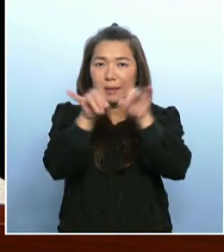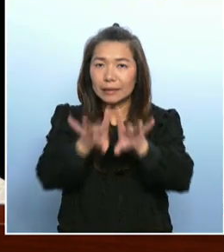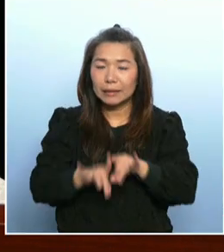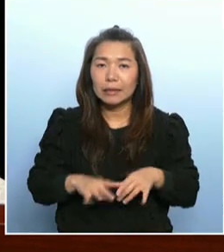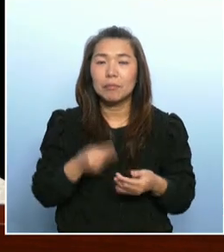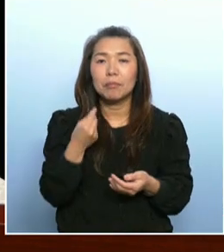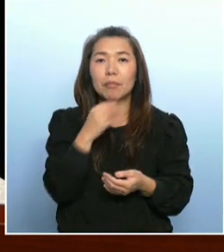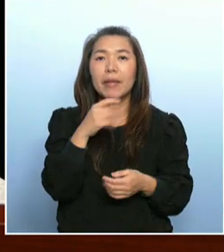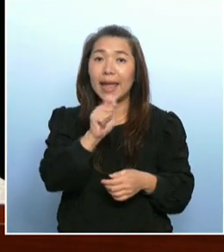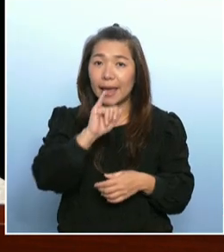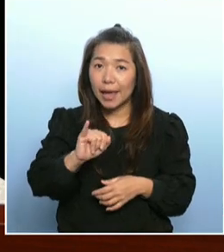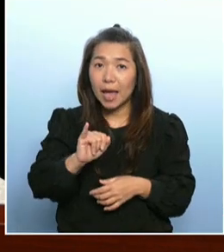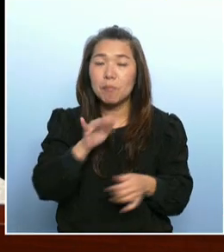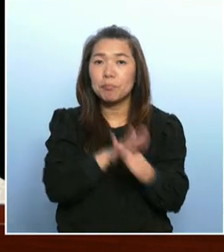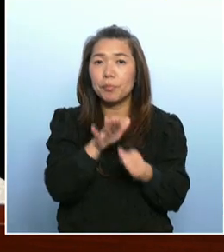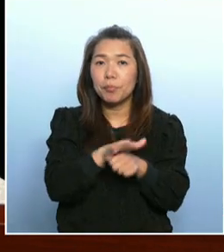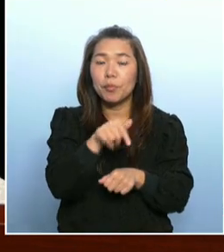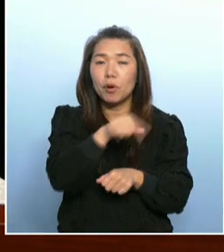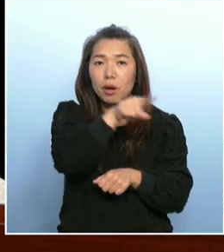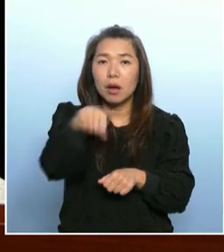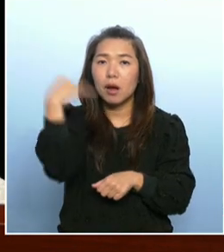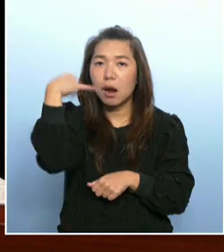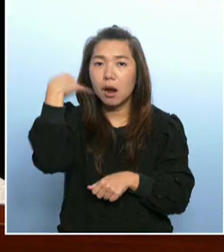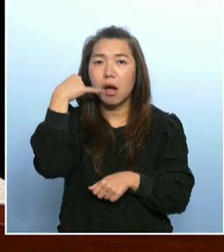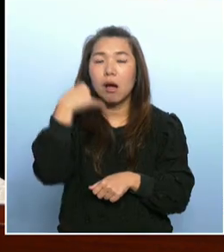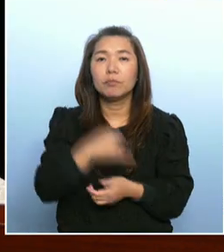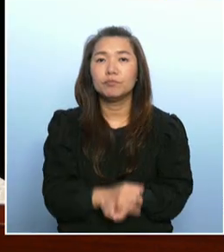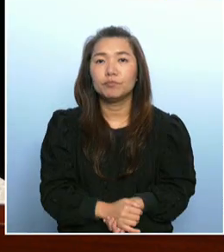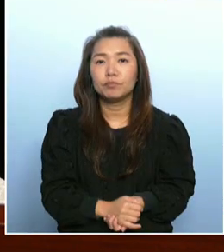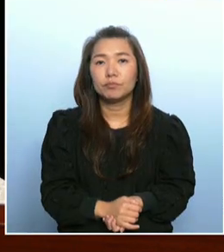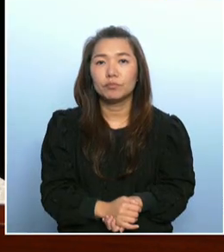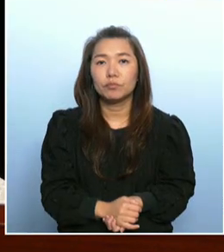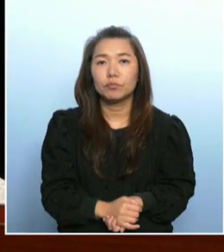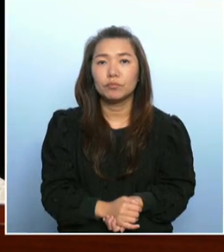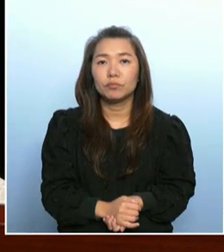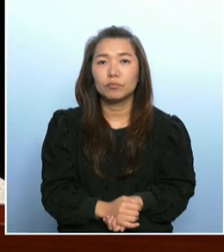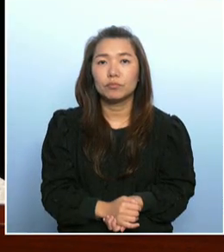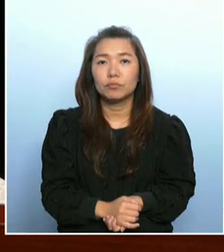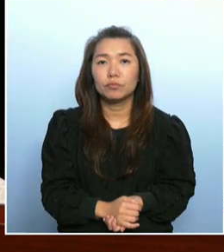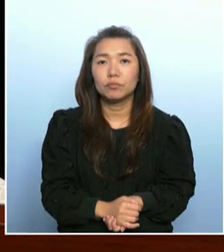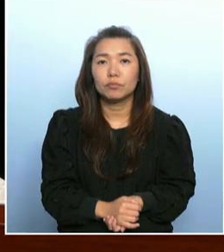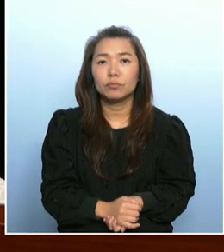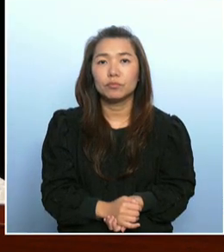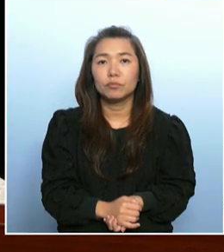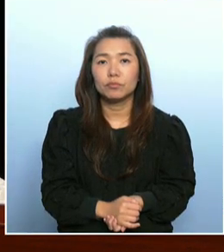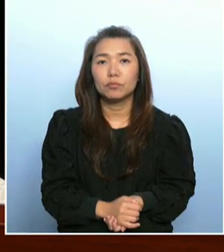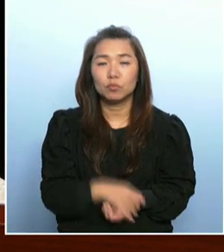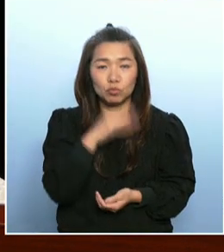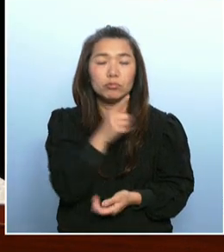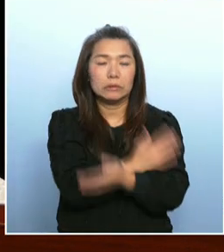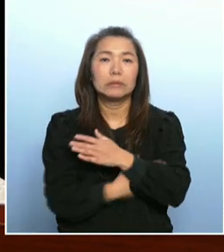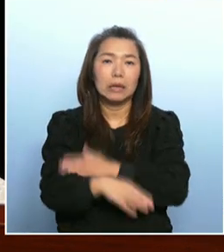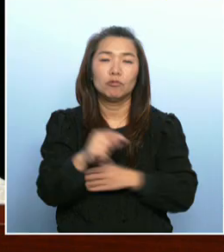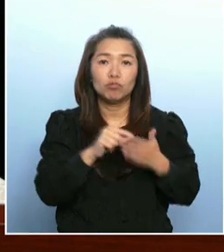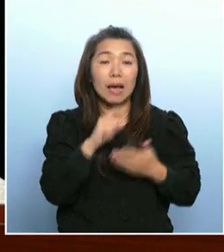we going to provision for special devices to help this group of people with hearing impairment? Are we going to